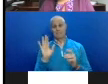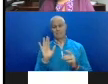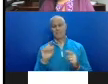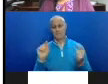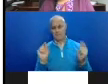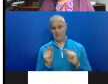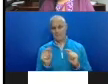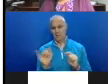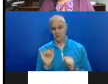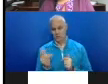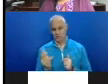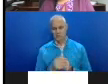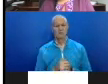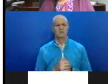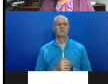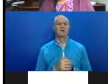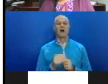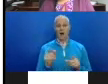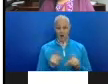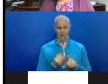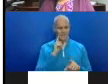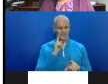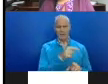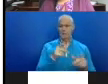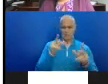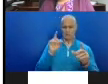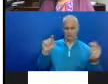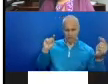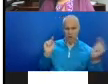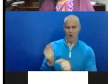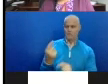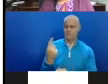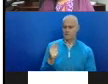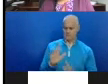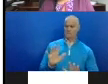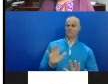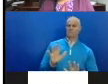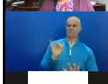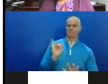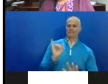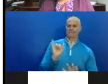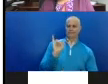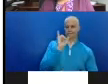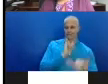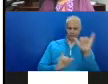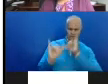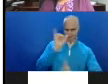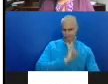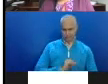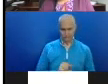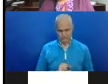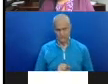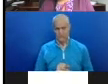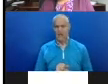harmed, and also for the person who's done the harm. That I do that work individually. So